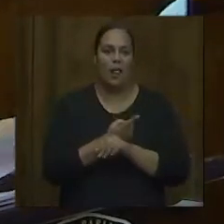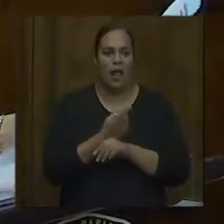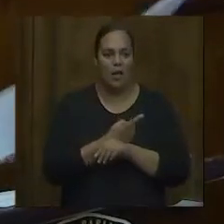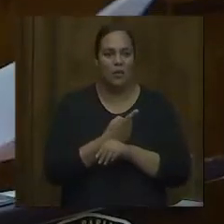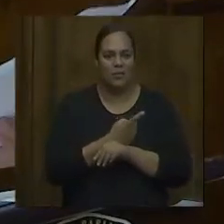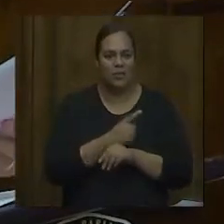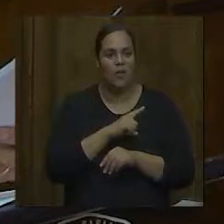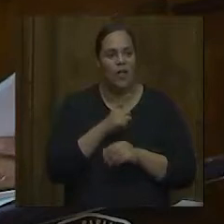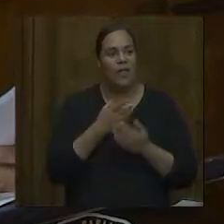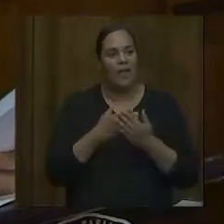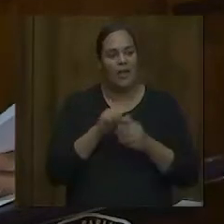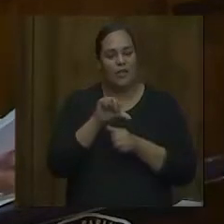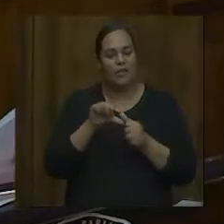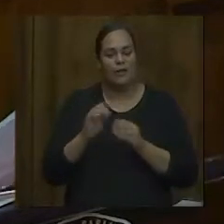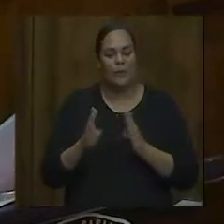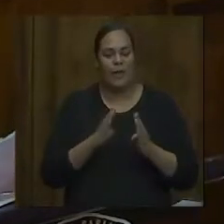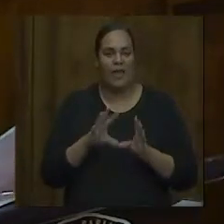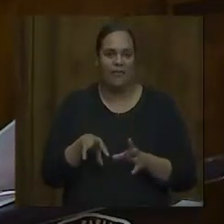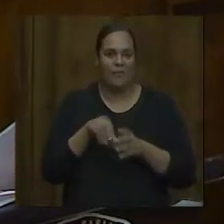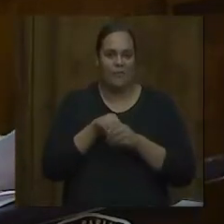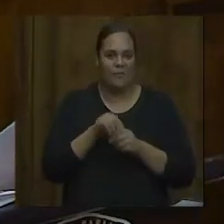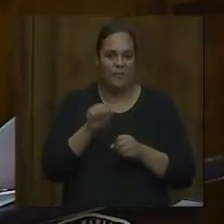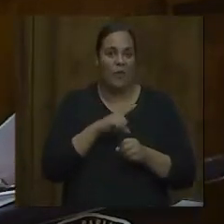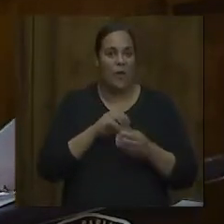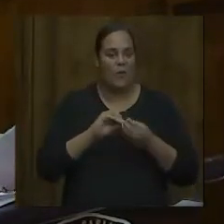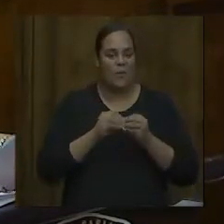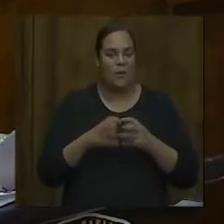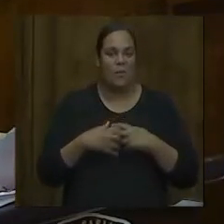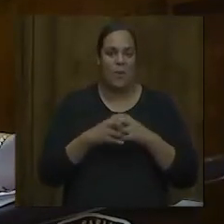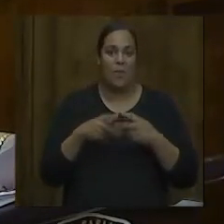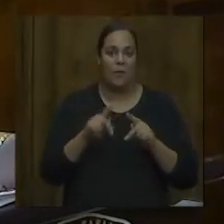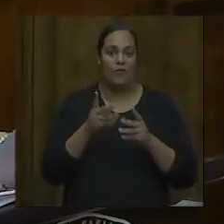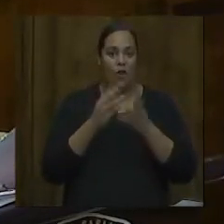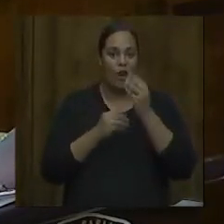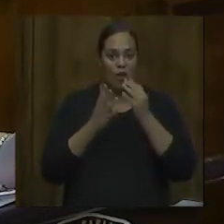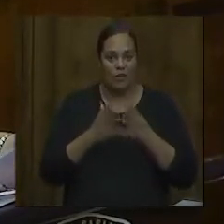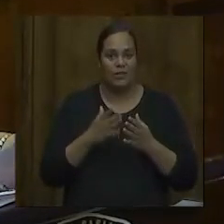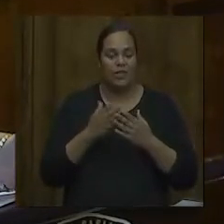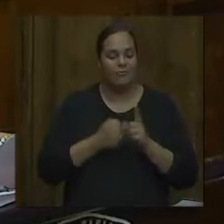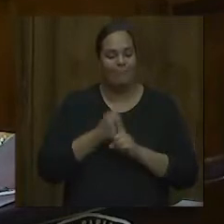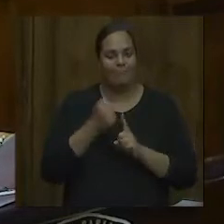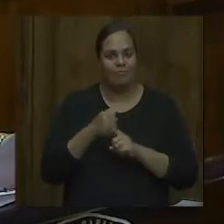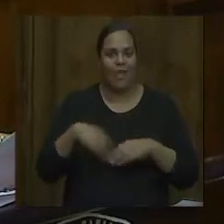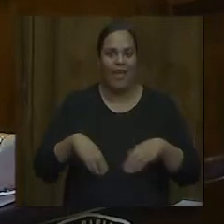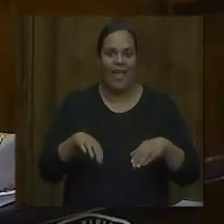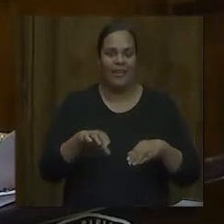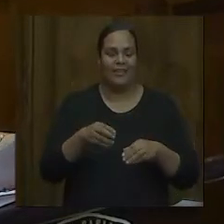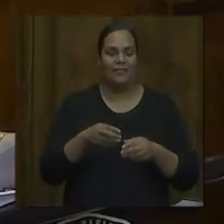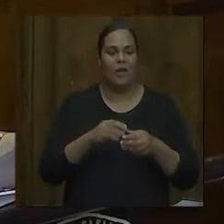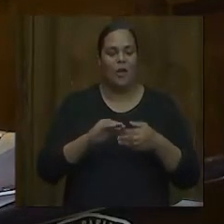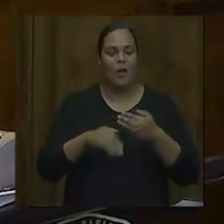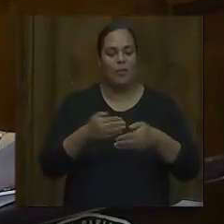reduce risk-taking, antisocial behavior. We create opportunities for learners to thrive and become active, productive